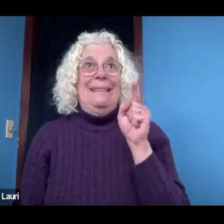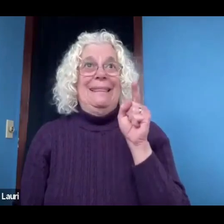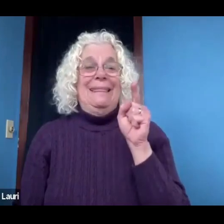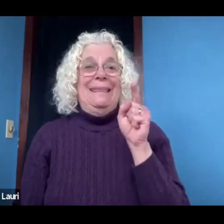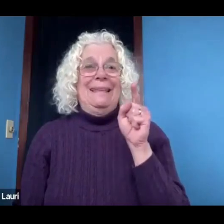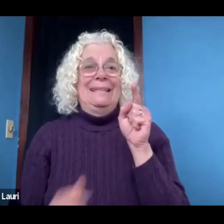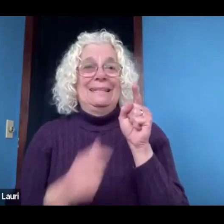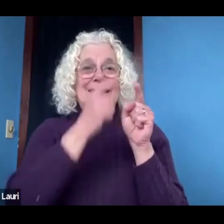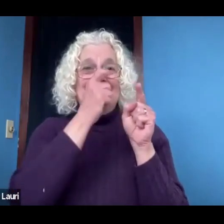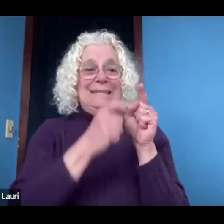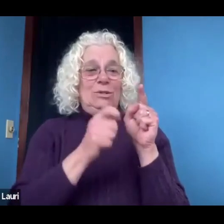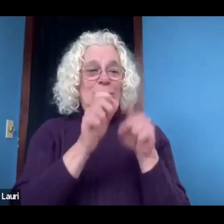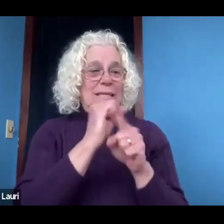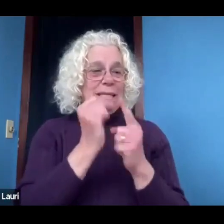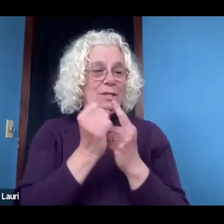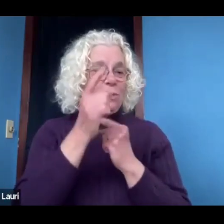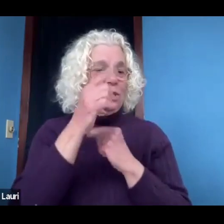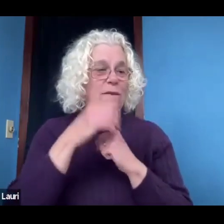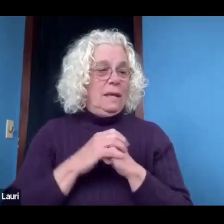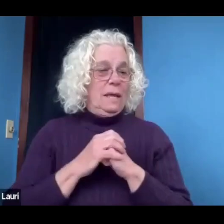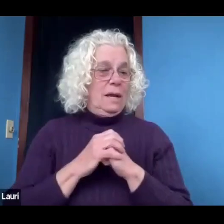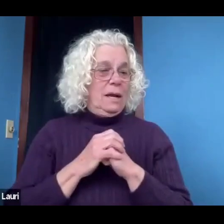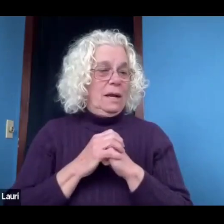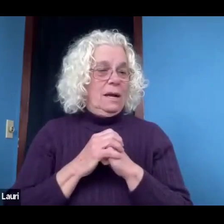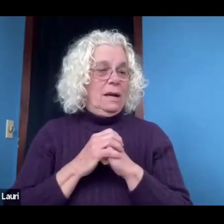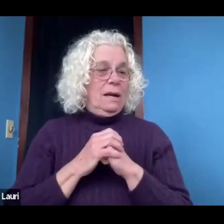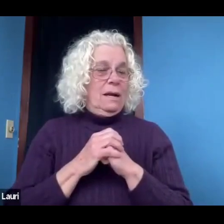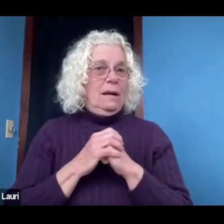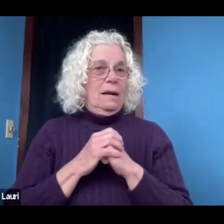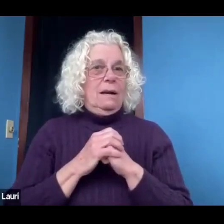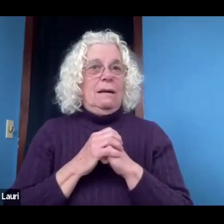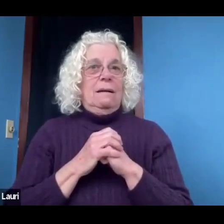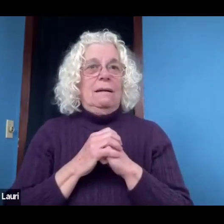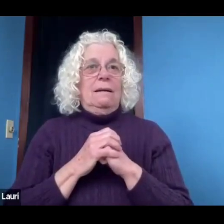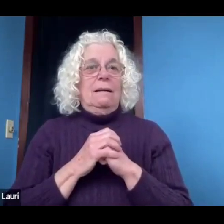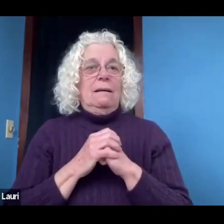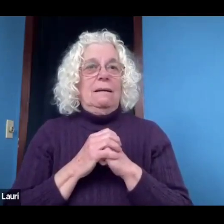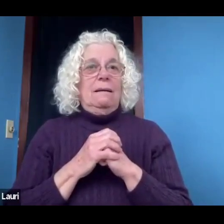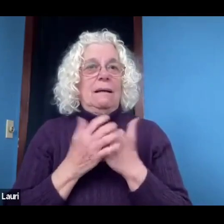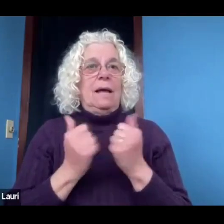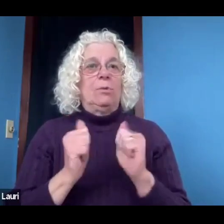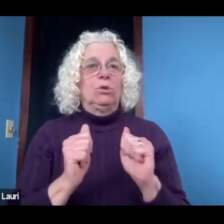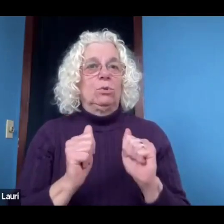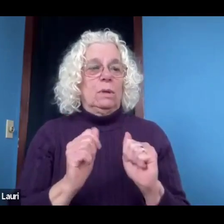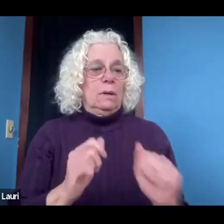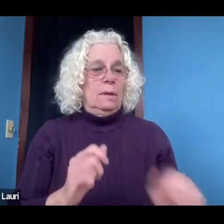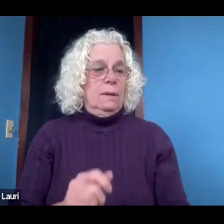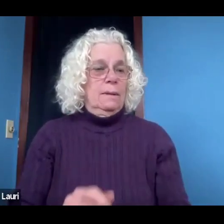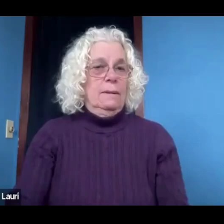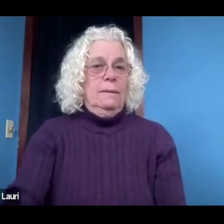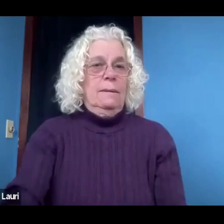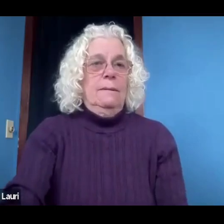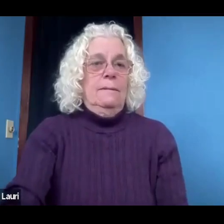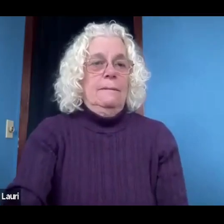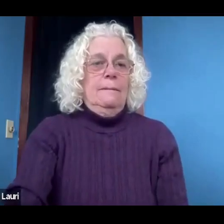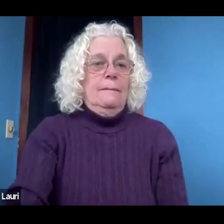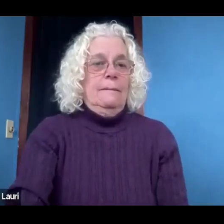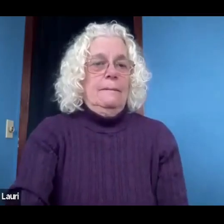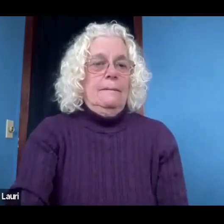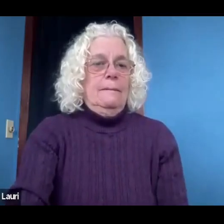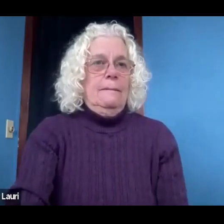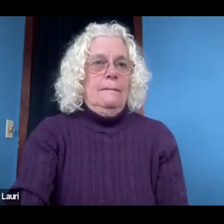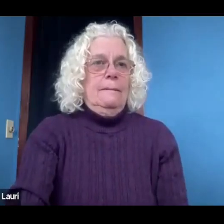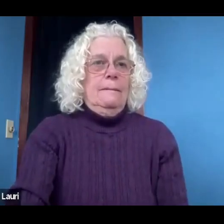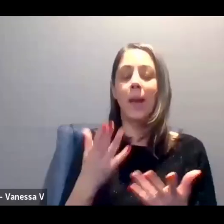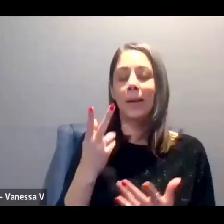depiction here of potential costs, and it's a moment in time or a snippet in time of 2023 for Duluth. It may seem a little high